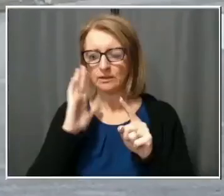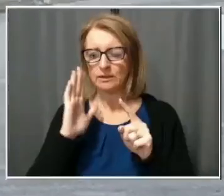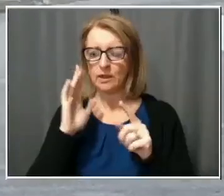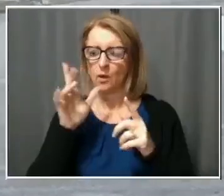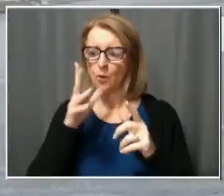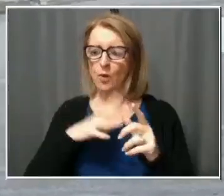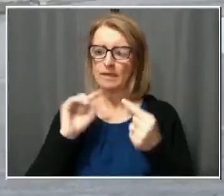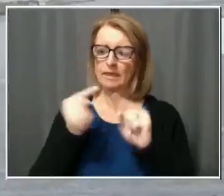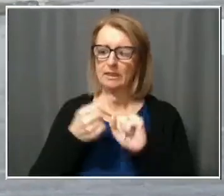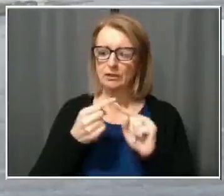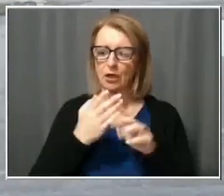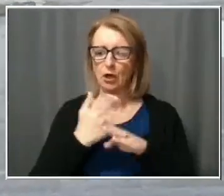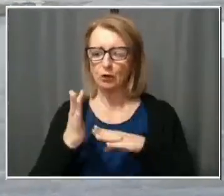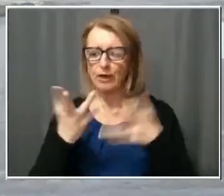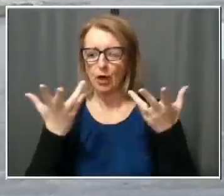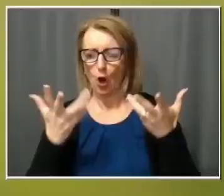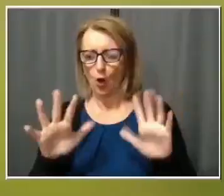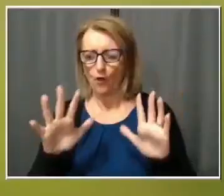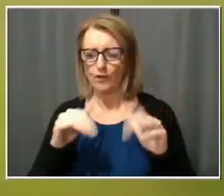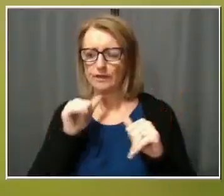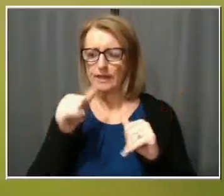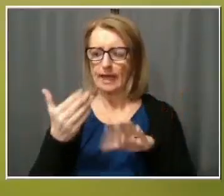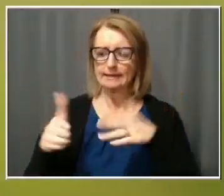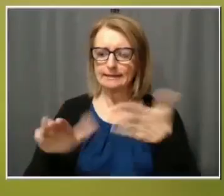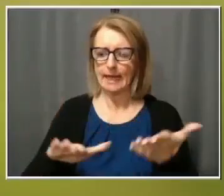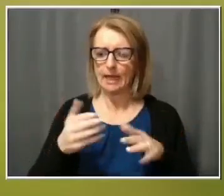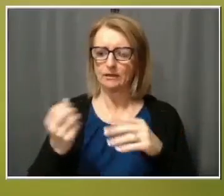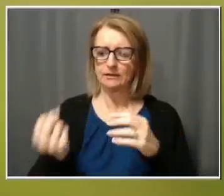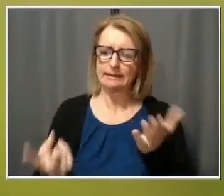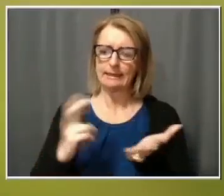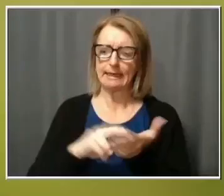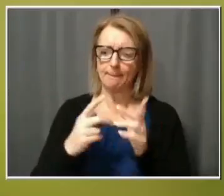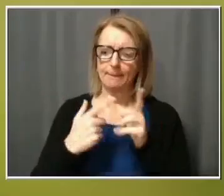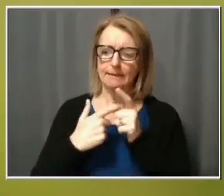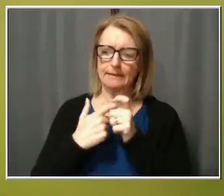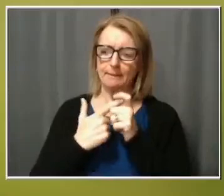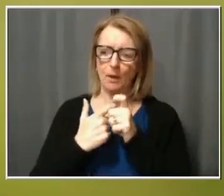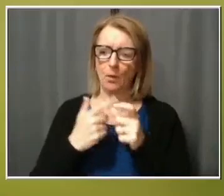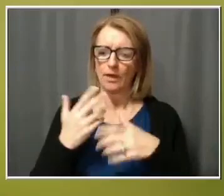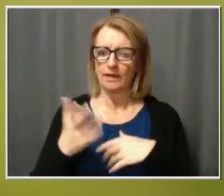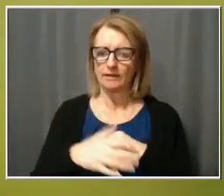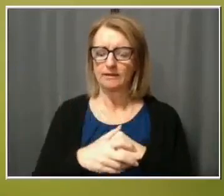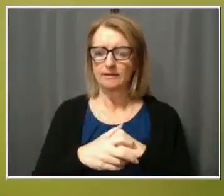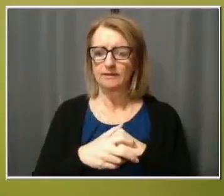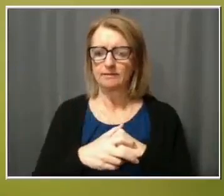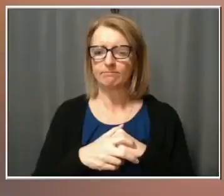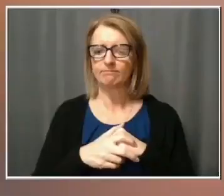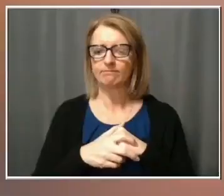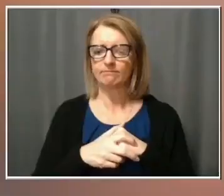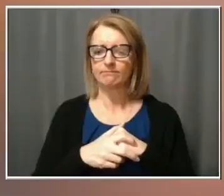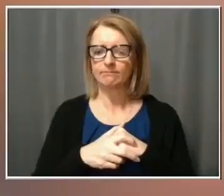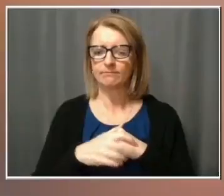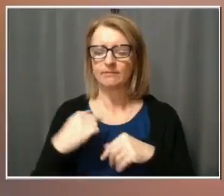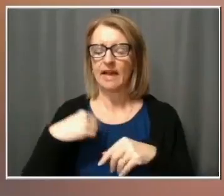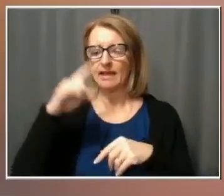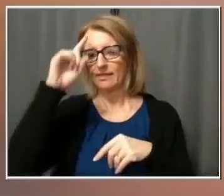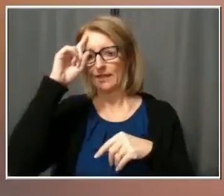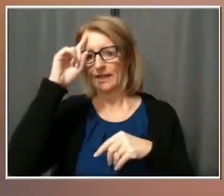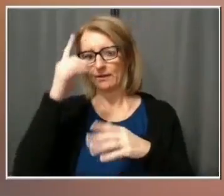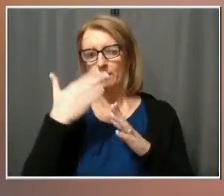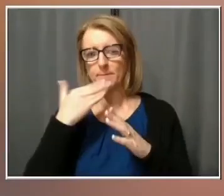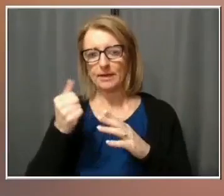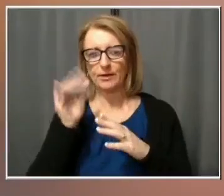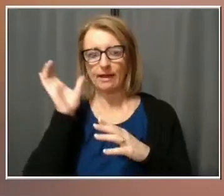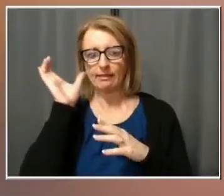her career is over. As long as you're not dying on the ground, get up and you're going to keep going. I think that we've gotten a lot better at listening